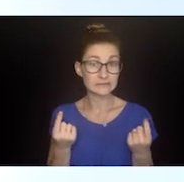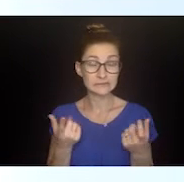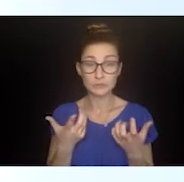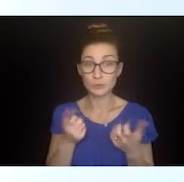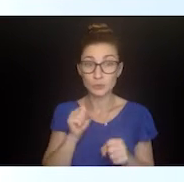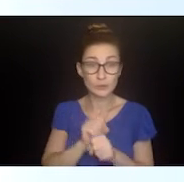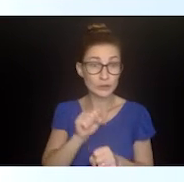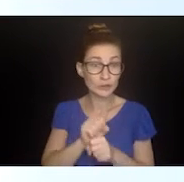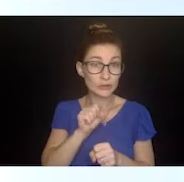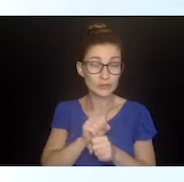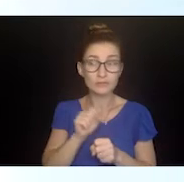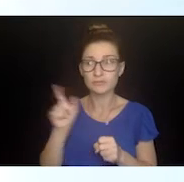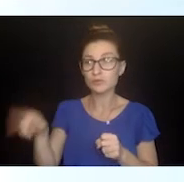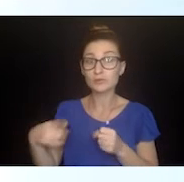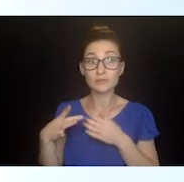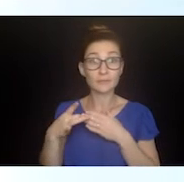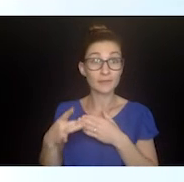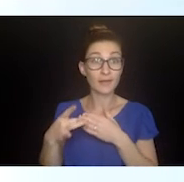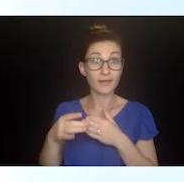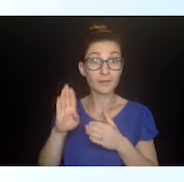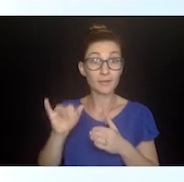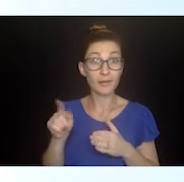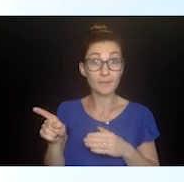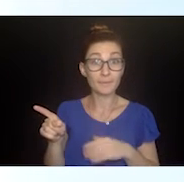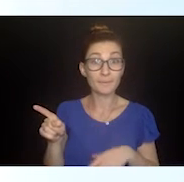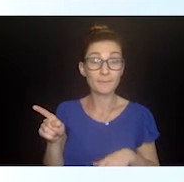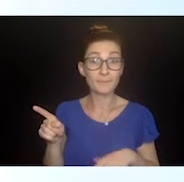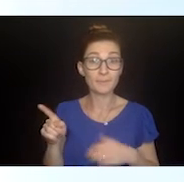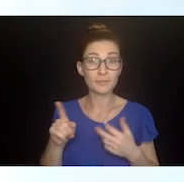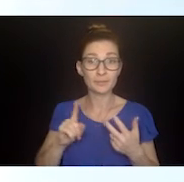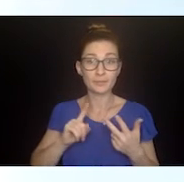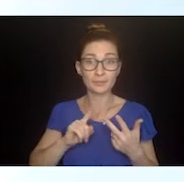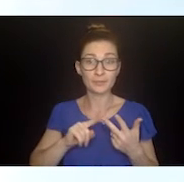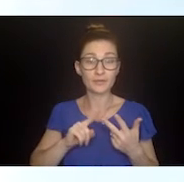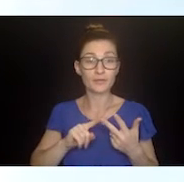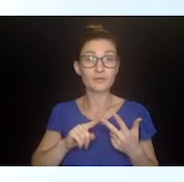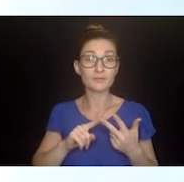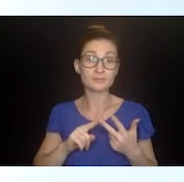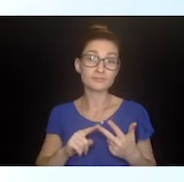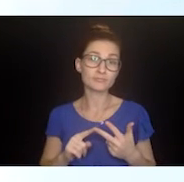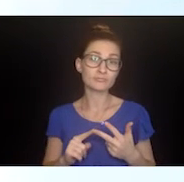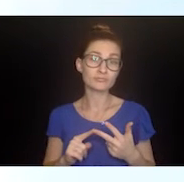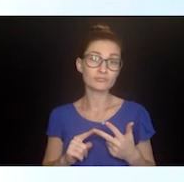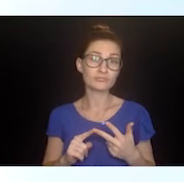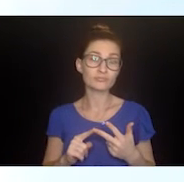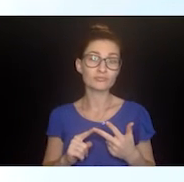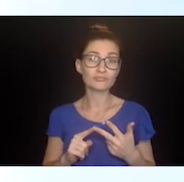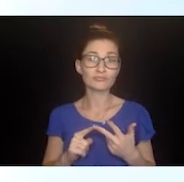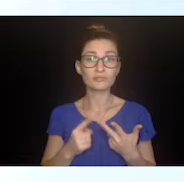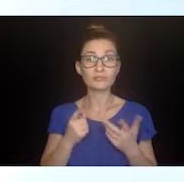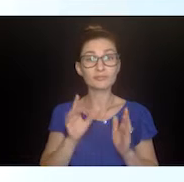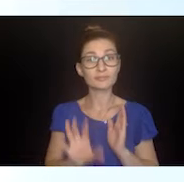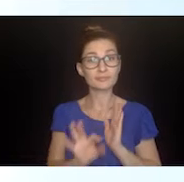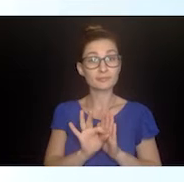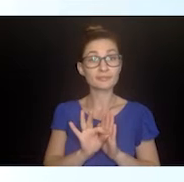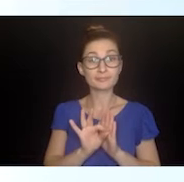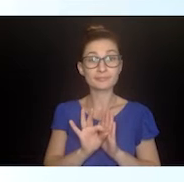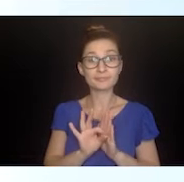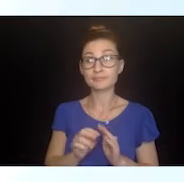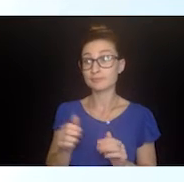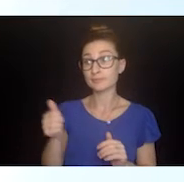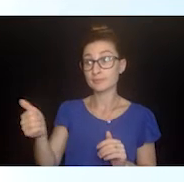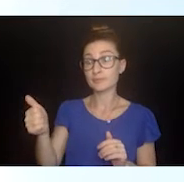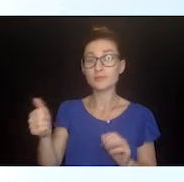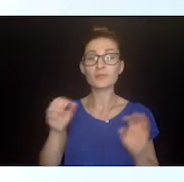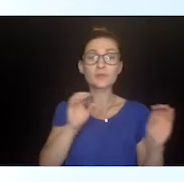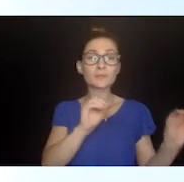guided by him. And the third option was where we chose for him to gradually